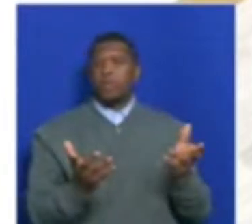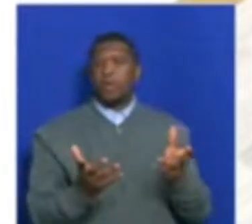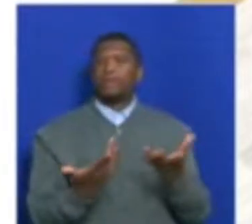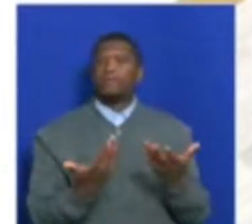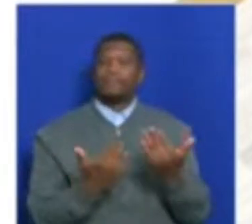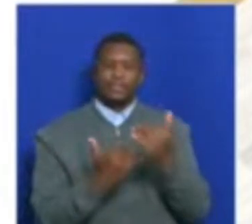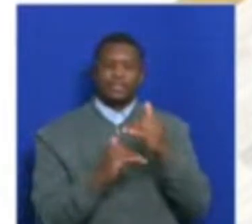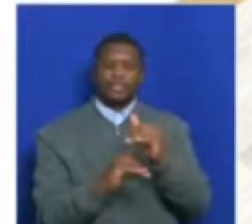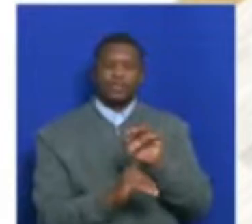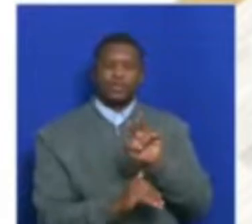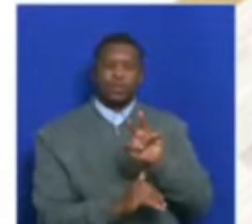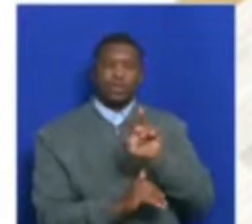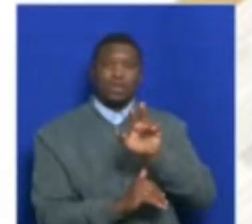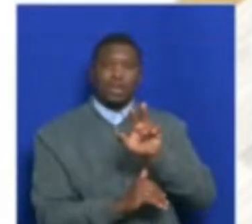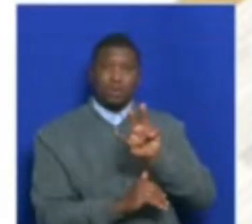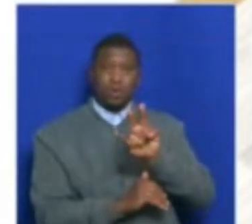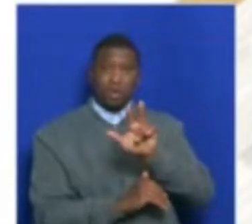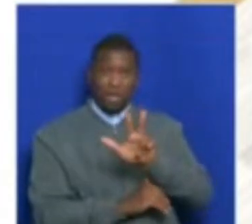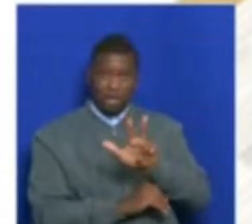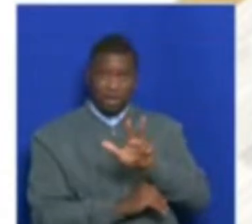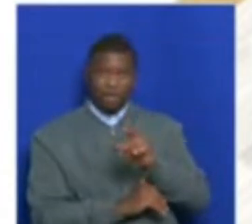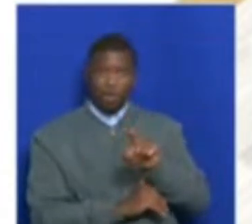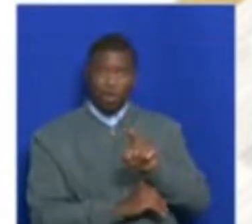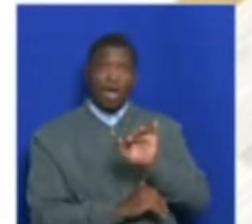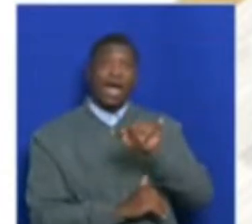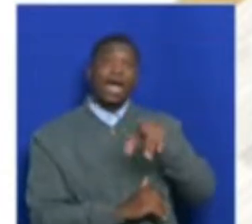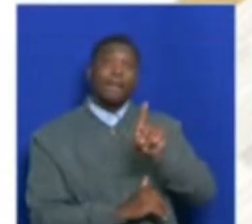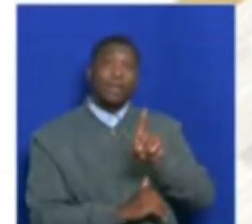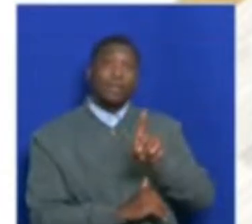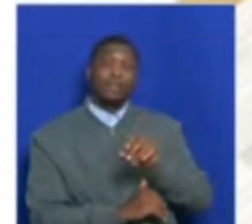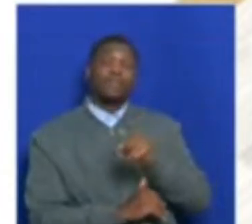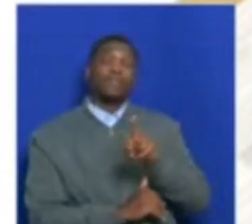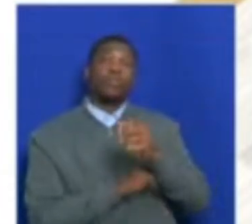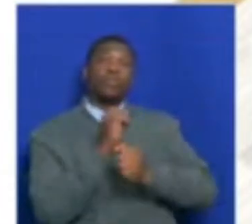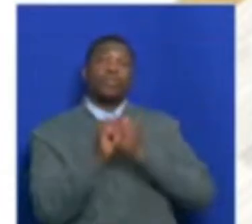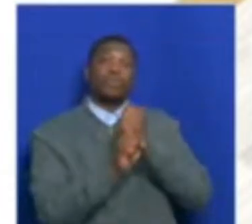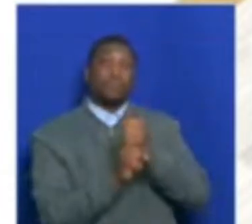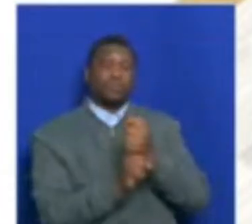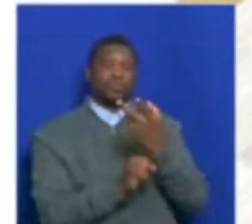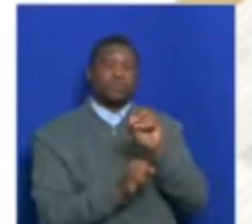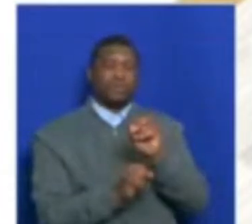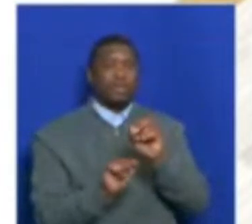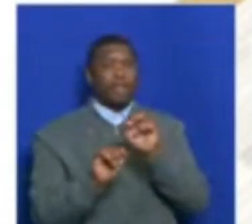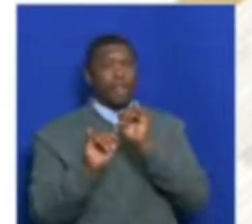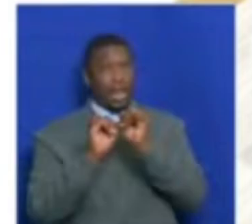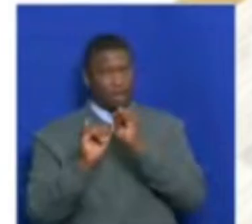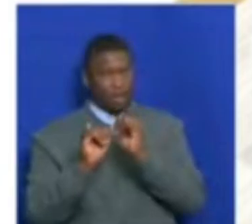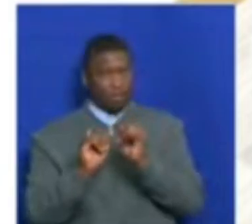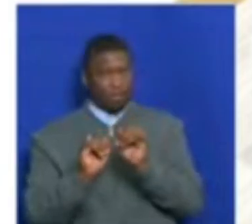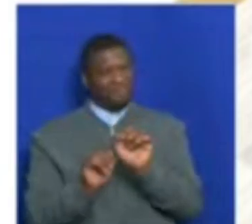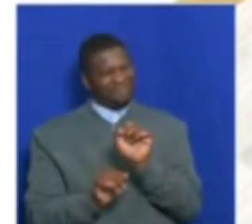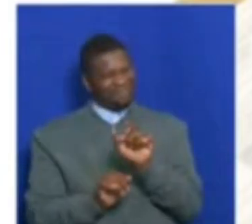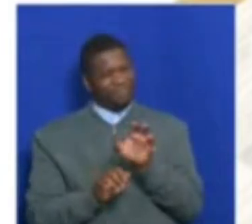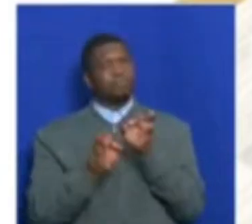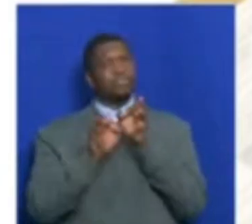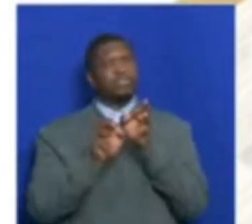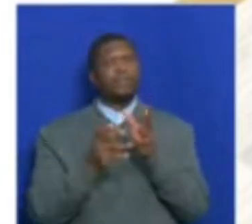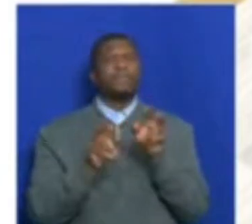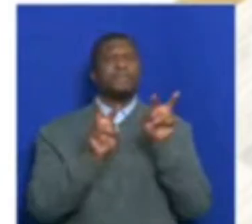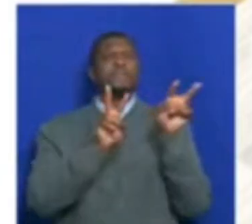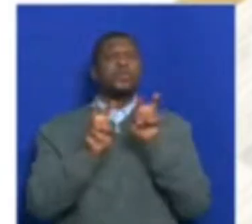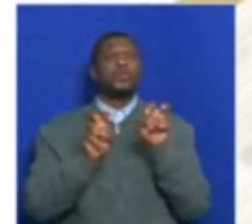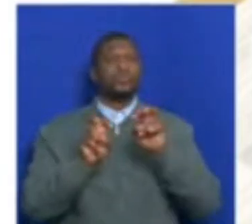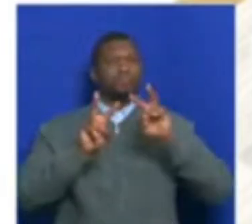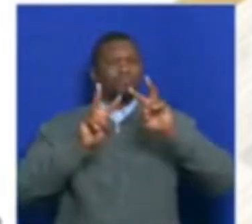Act 1 of 2011, which sets out the type of matters to be investigated by the Directorate. Subsection